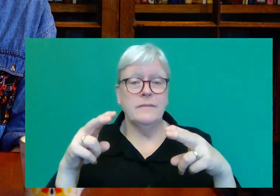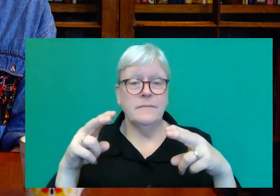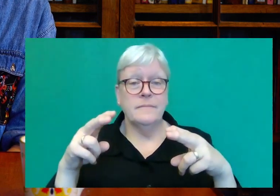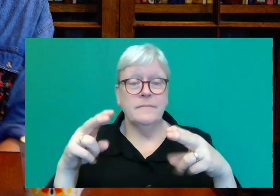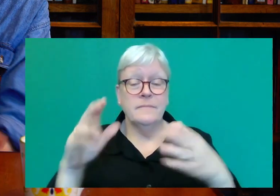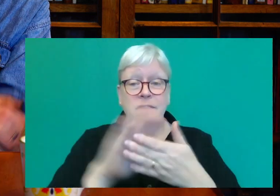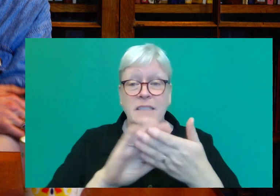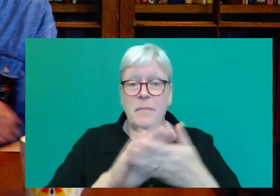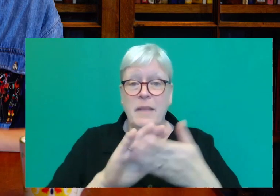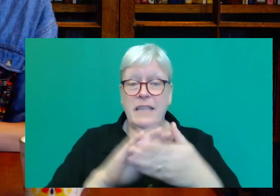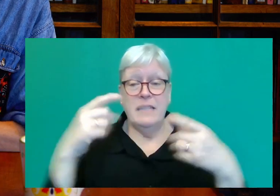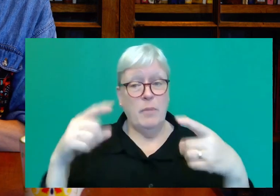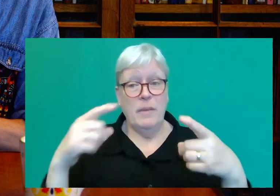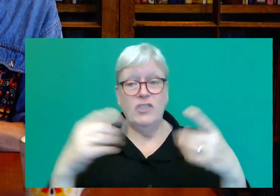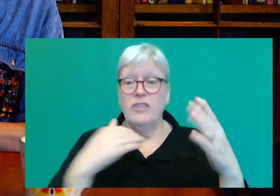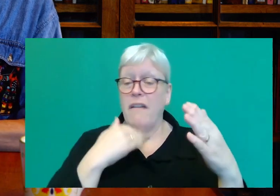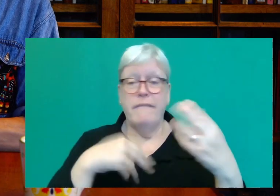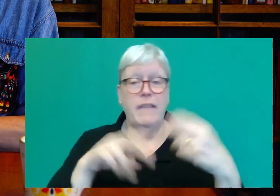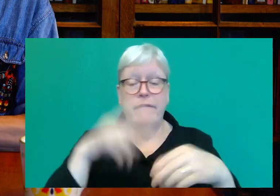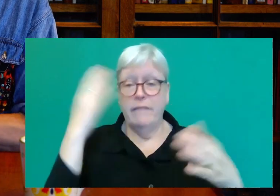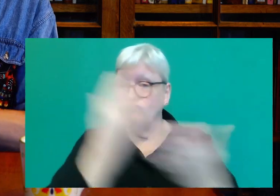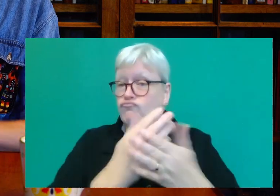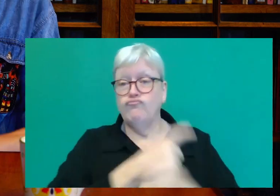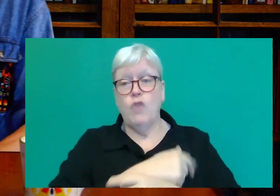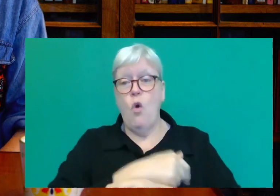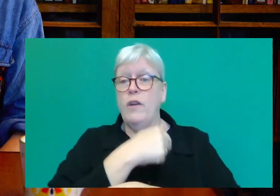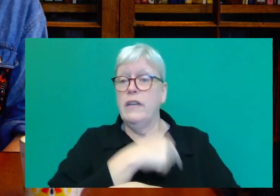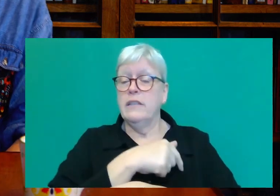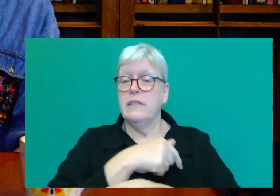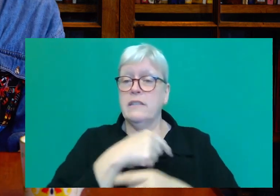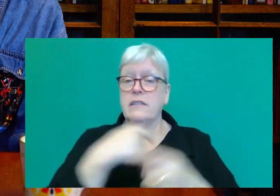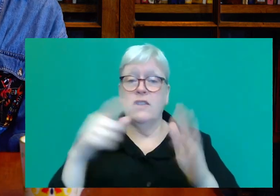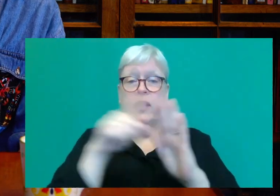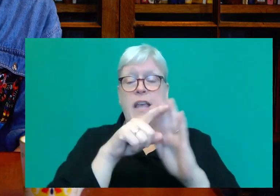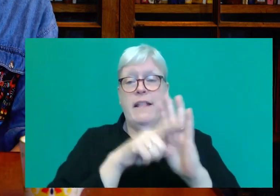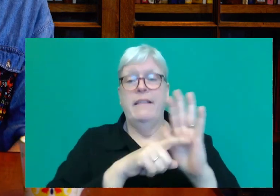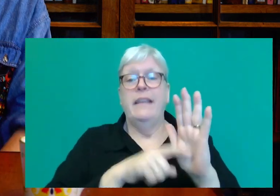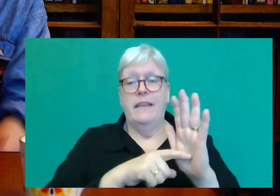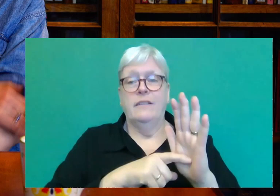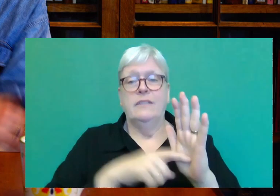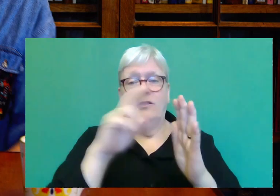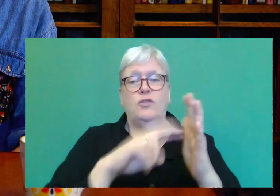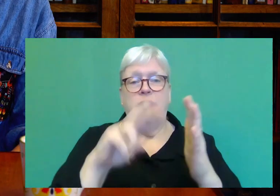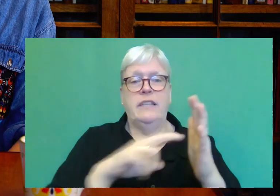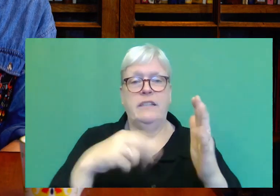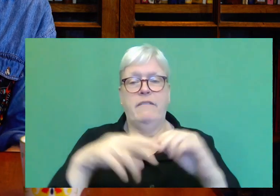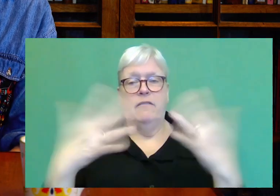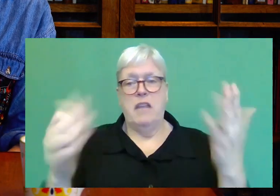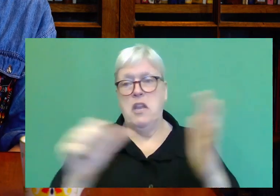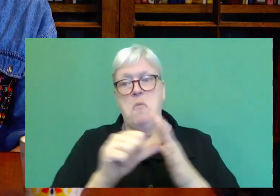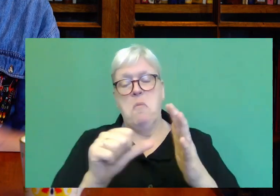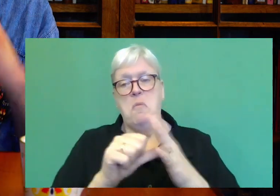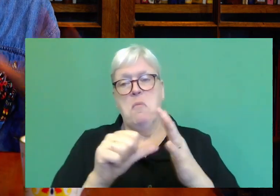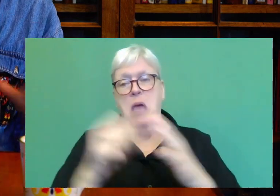provided you're authentic to it. You get a legal read as well. You know, if there's nefarious behaviour of alcohol and drug taking, sometimes